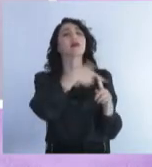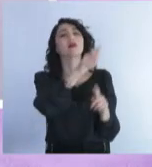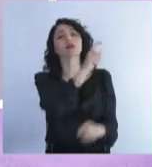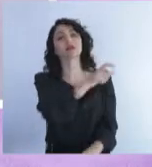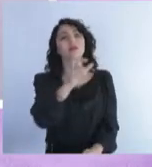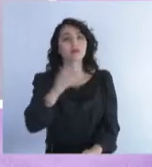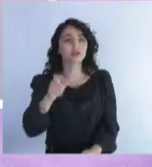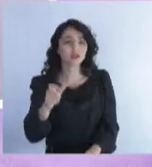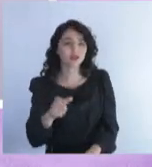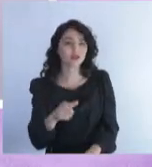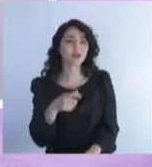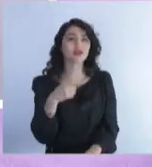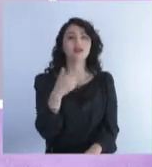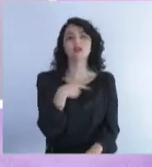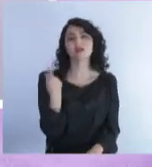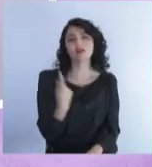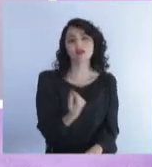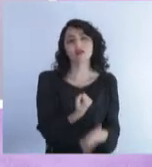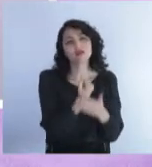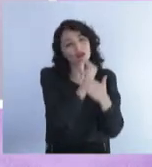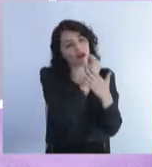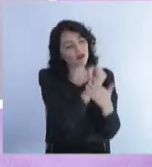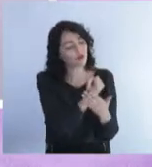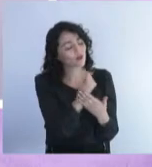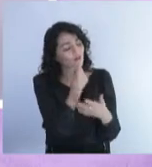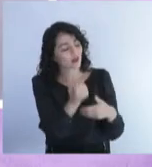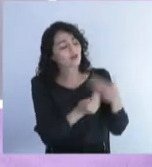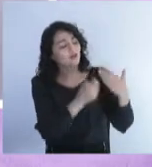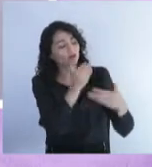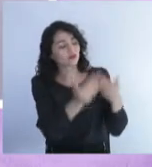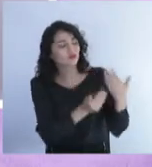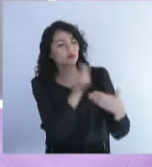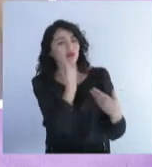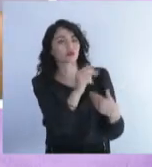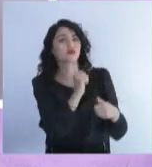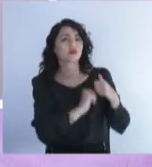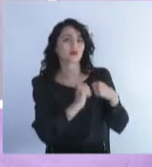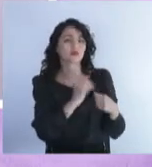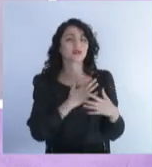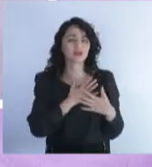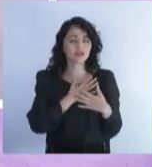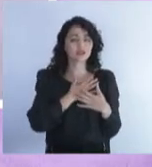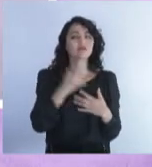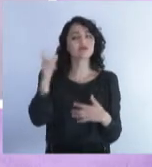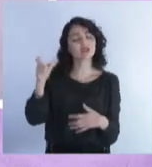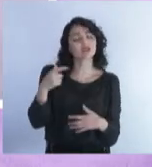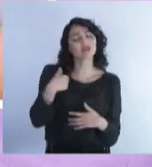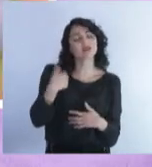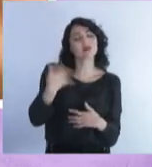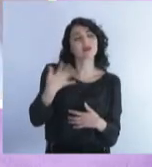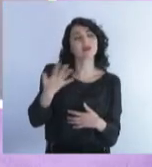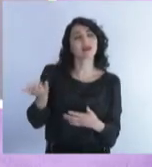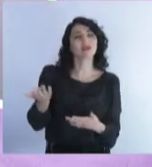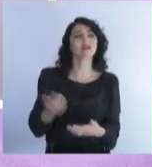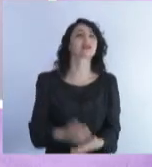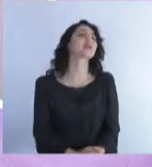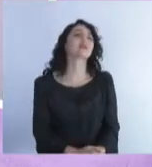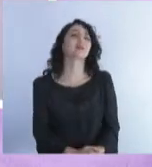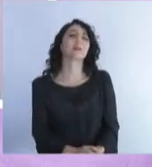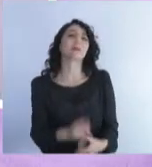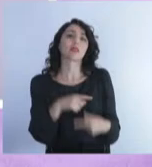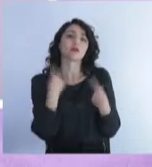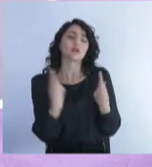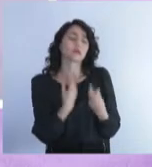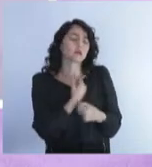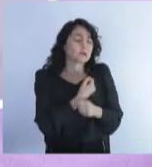person, we can be present to them no matter what their suffering might be. Otherwise, we might be overwhelmed by